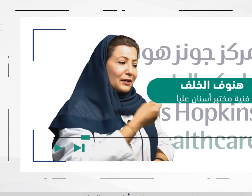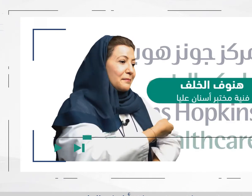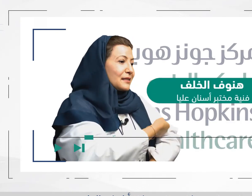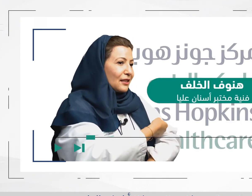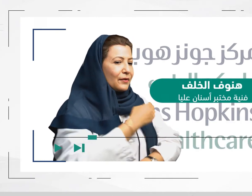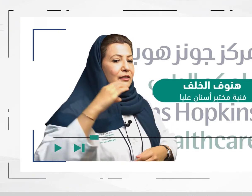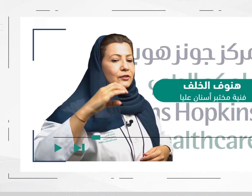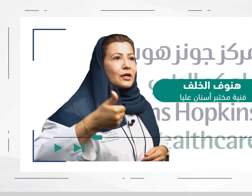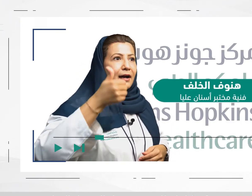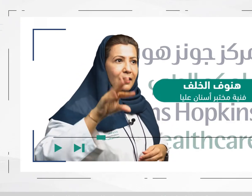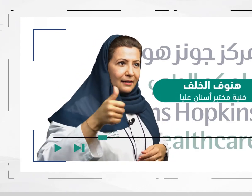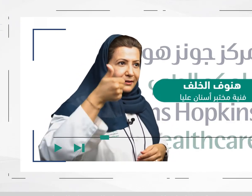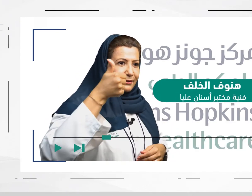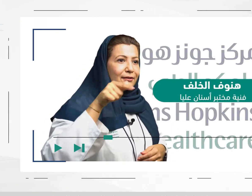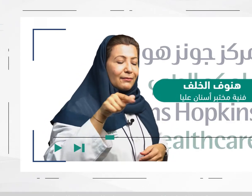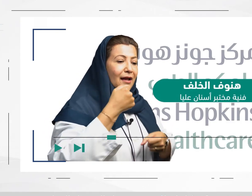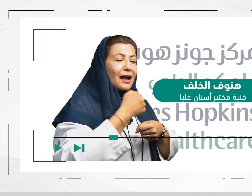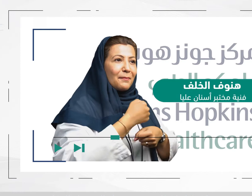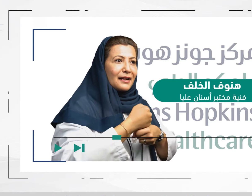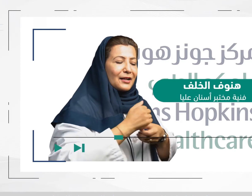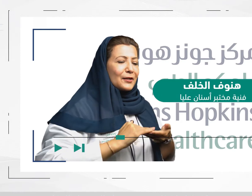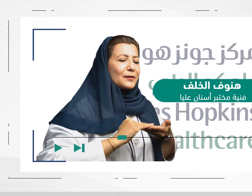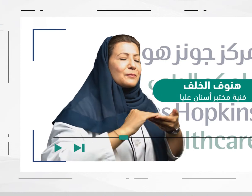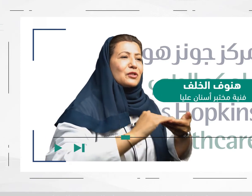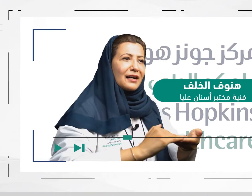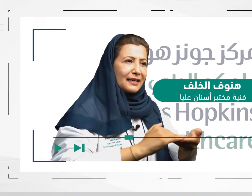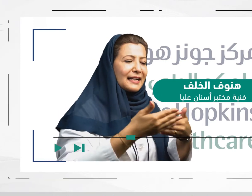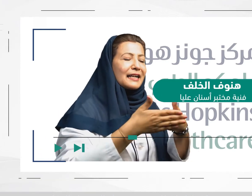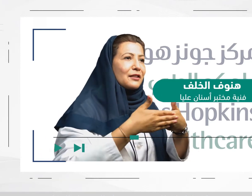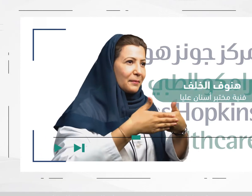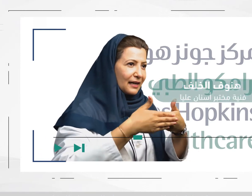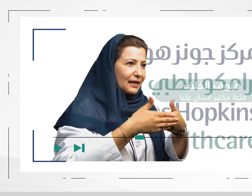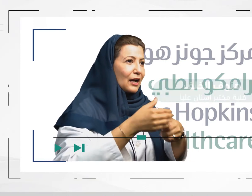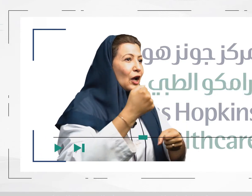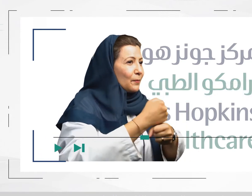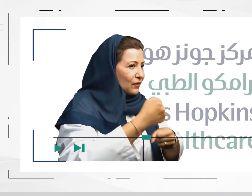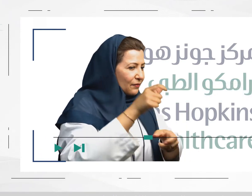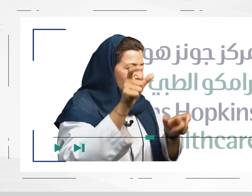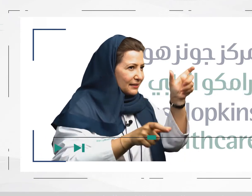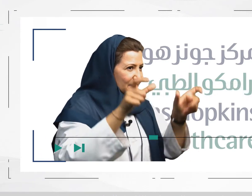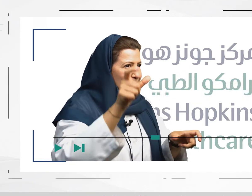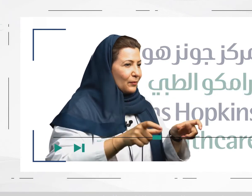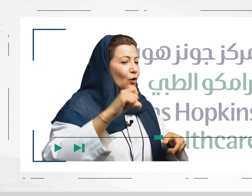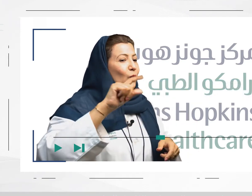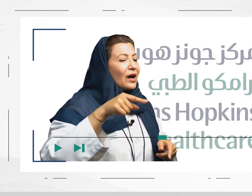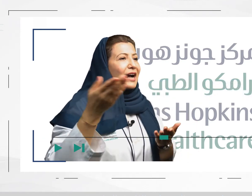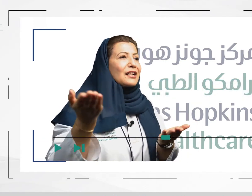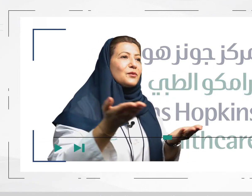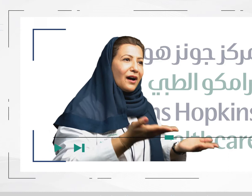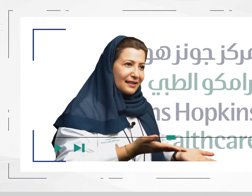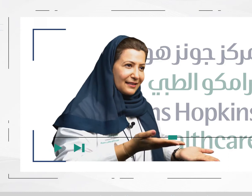At Johns Hopkins Aramco Healthcare, we are committed to provide an accessible and inclusive environment to all. Over the